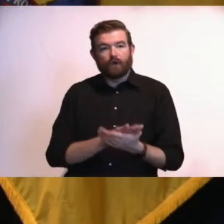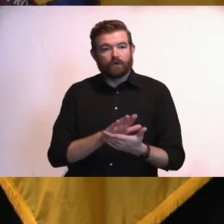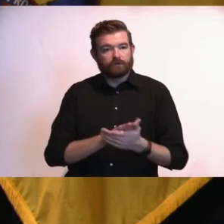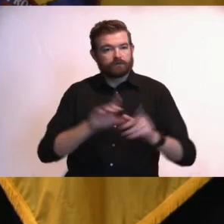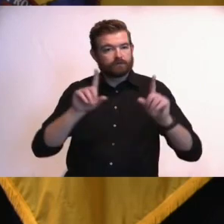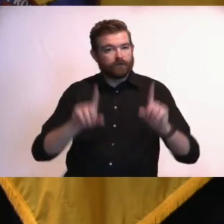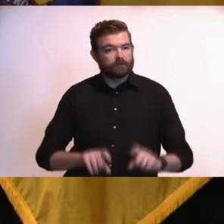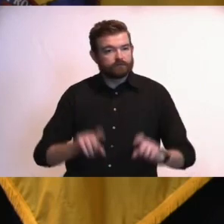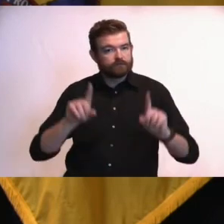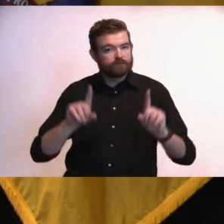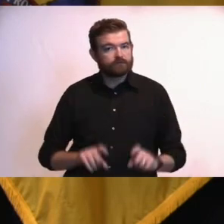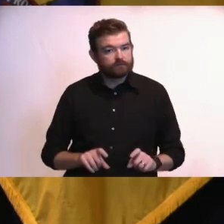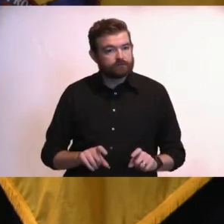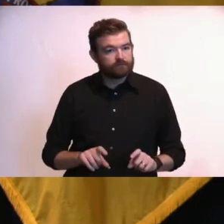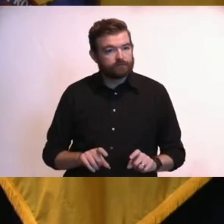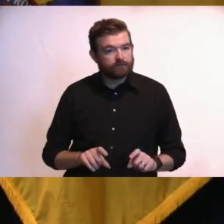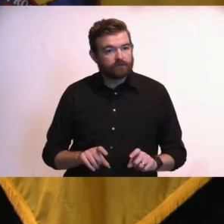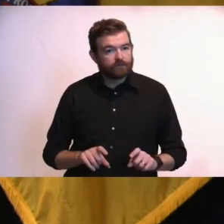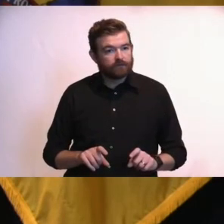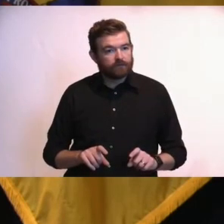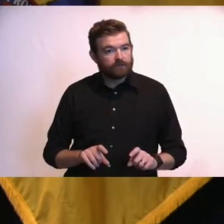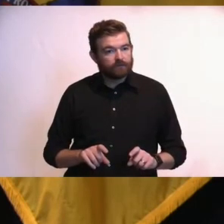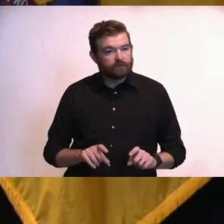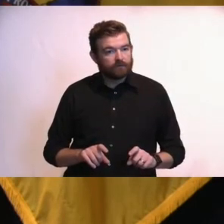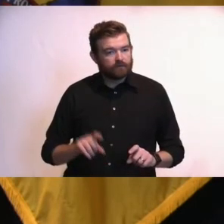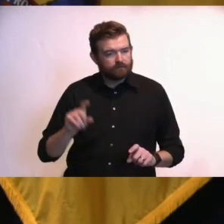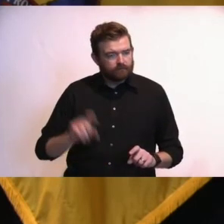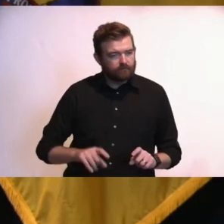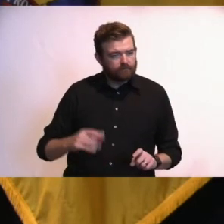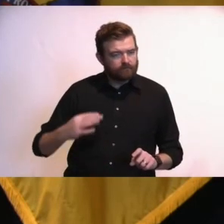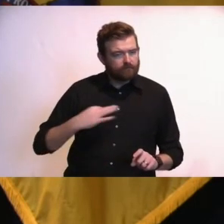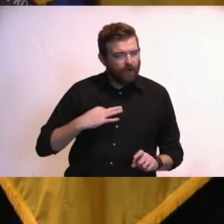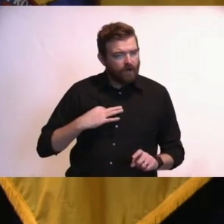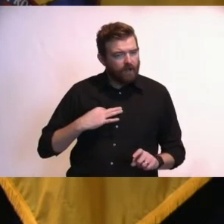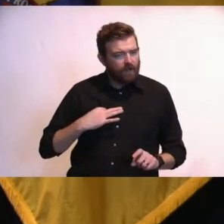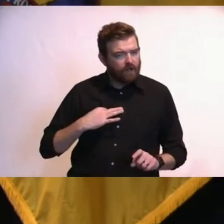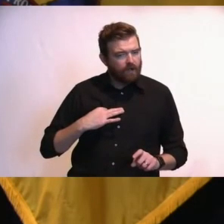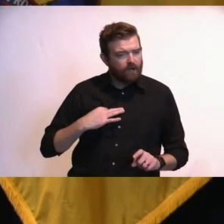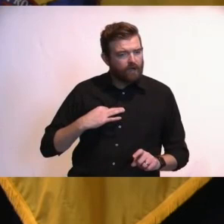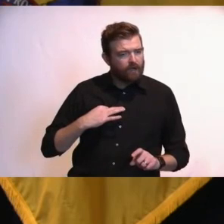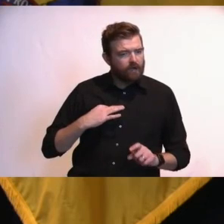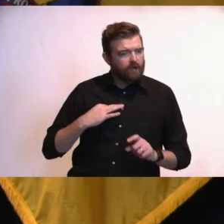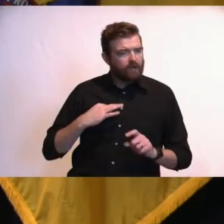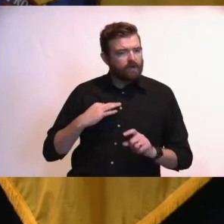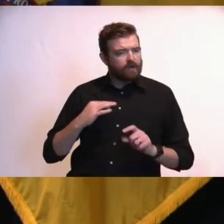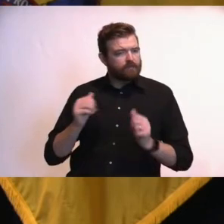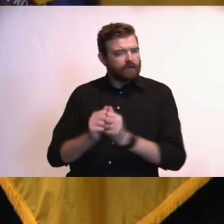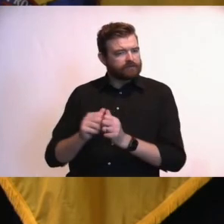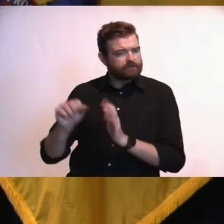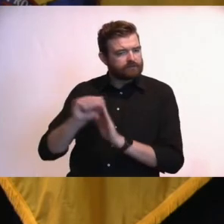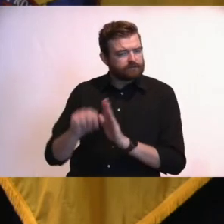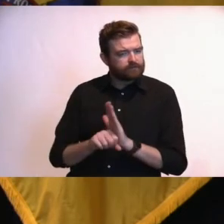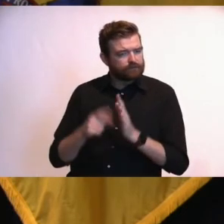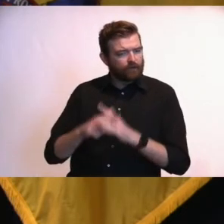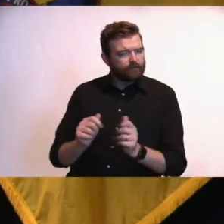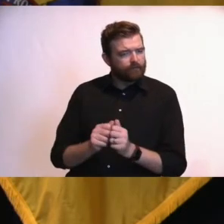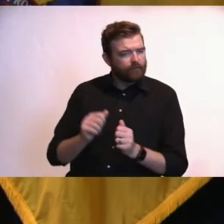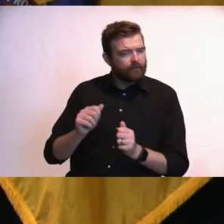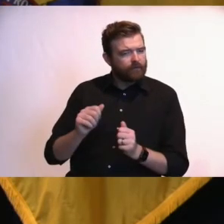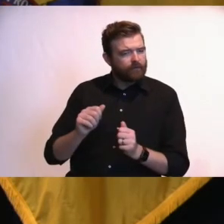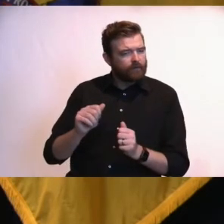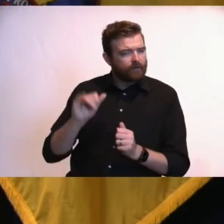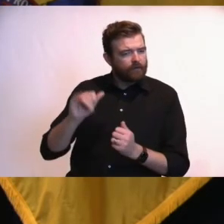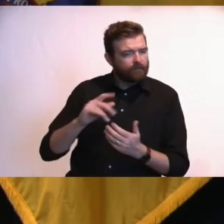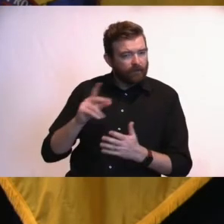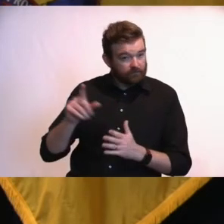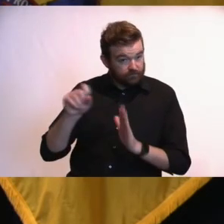implement the program? How many, if so, how many have been approved, and what assistance are they getting from the state other than just